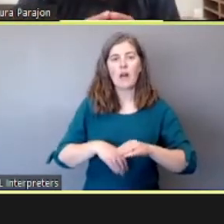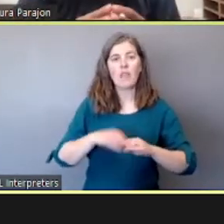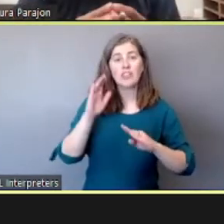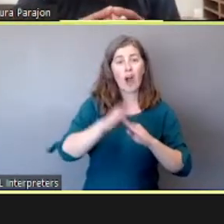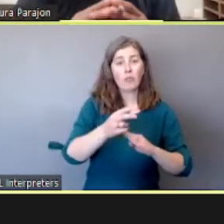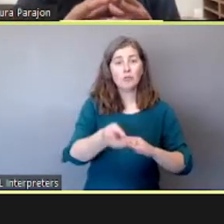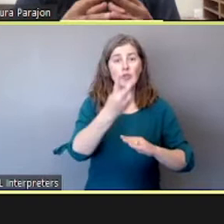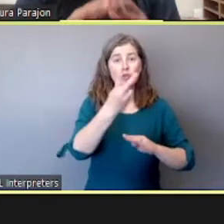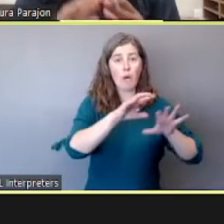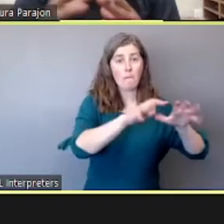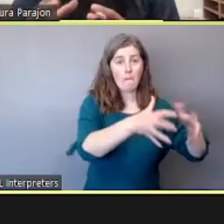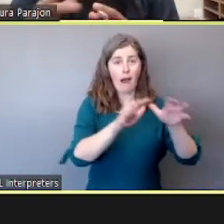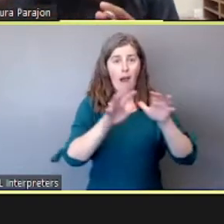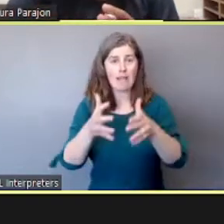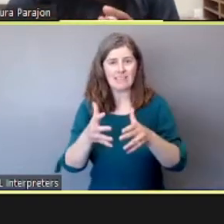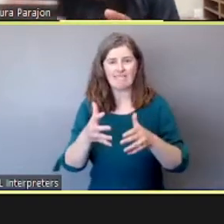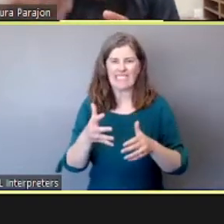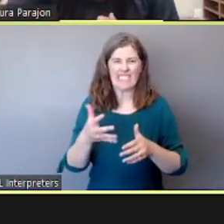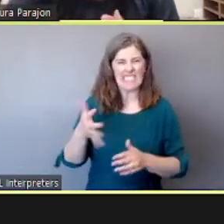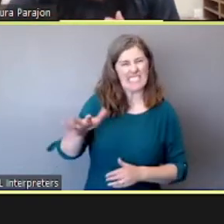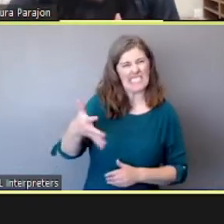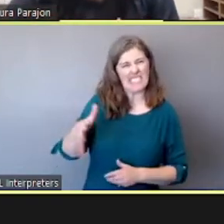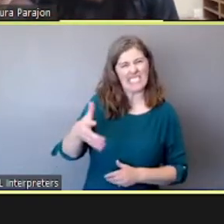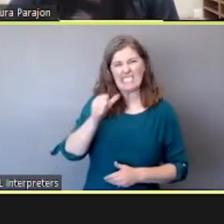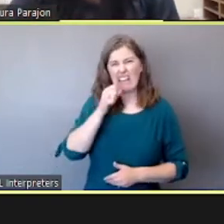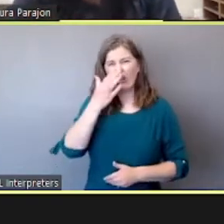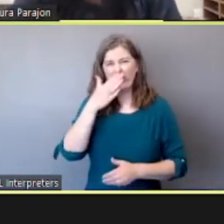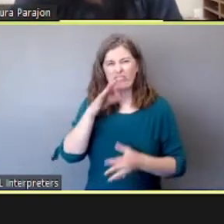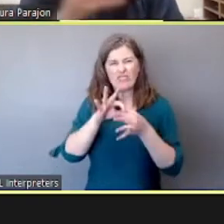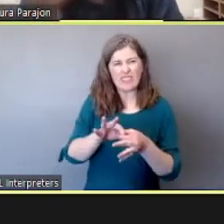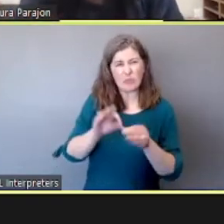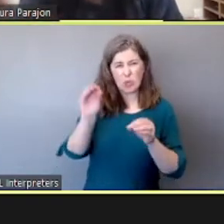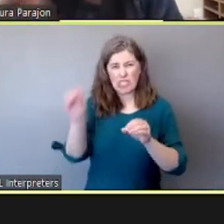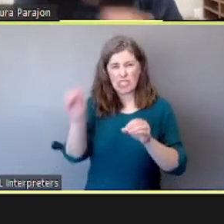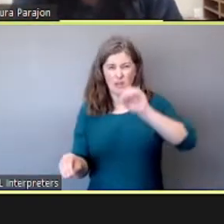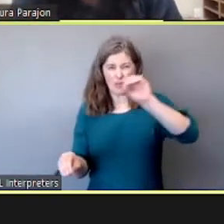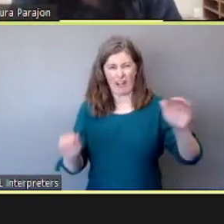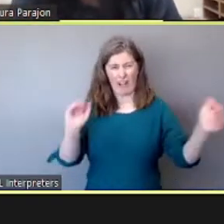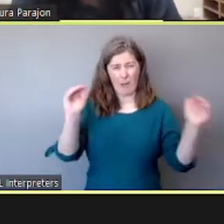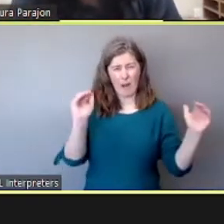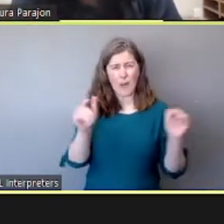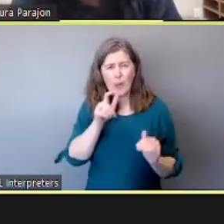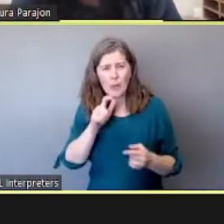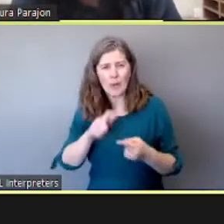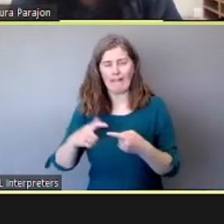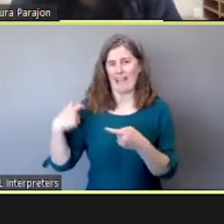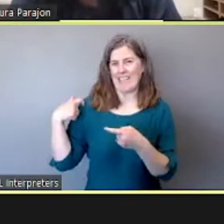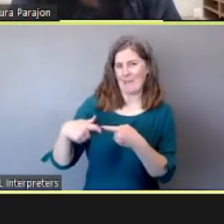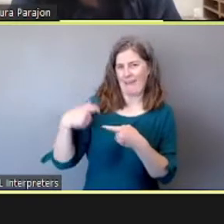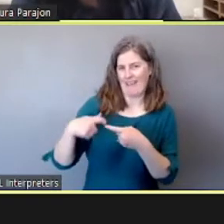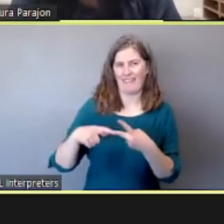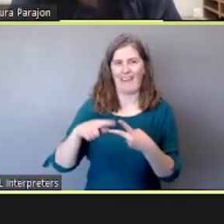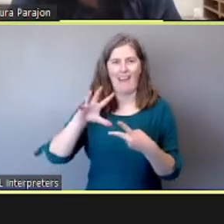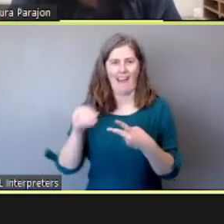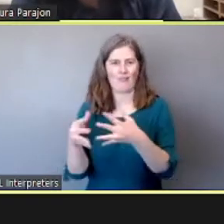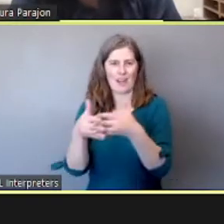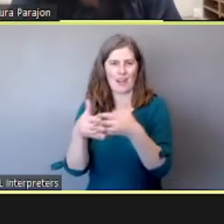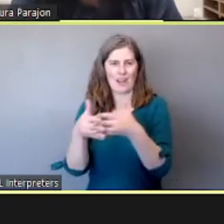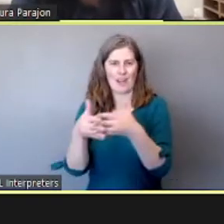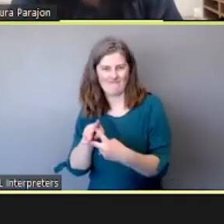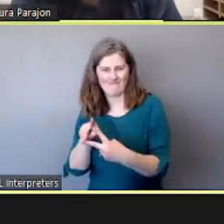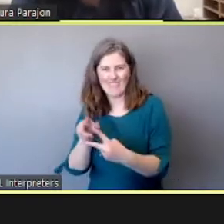populations that are not doing as well in terms of percentages are Hispanic, Latino, and African American